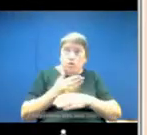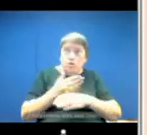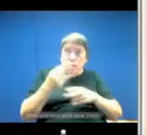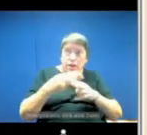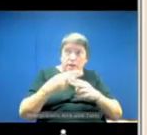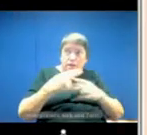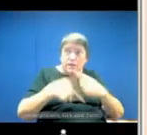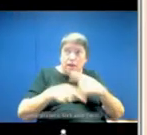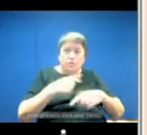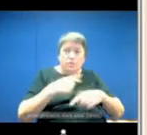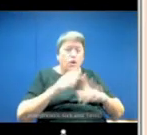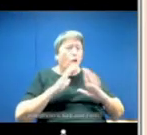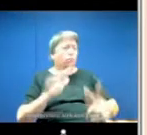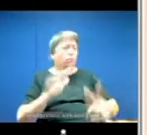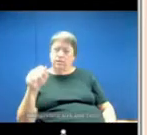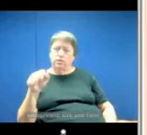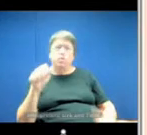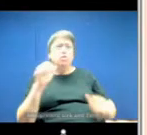name signs.